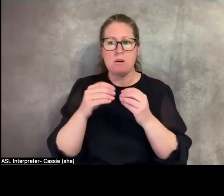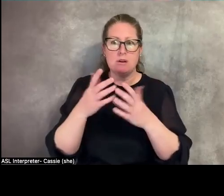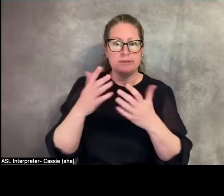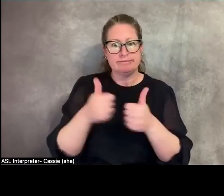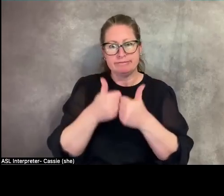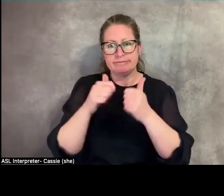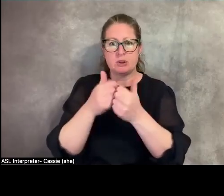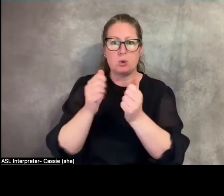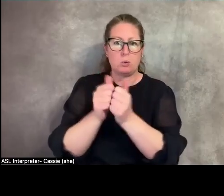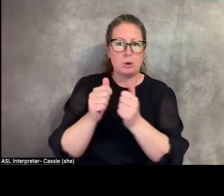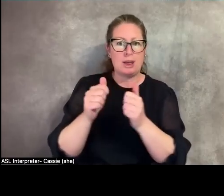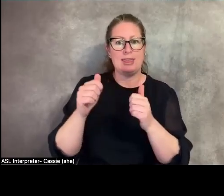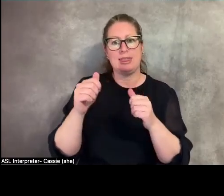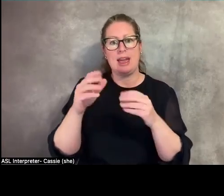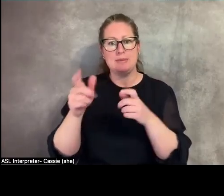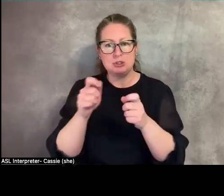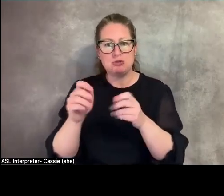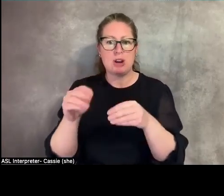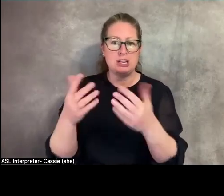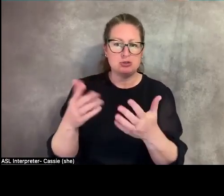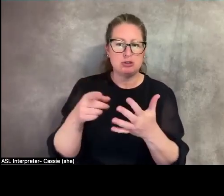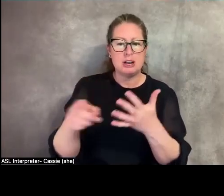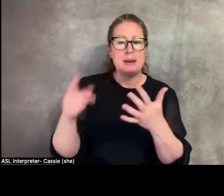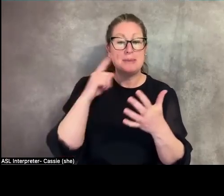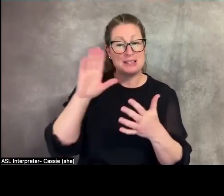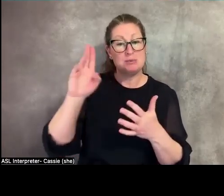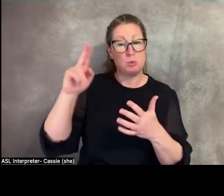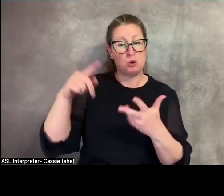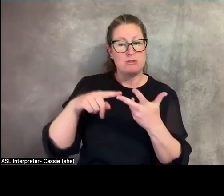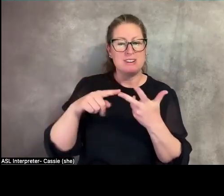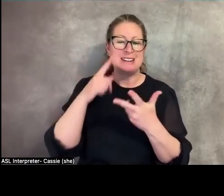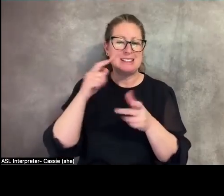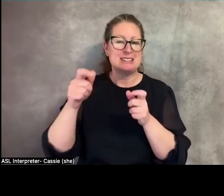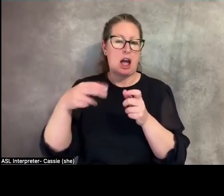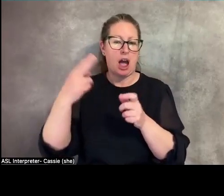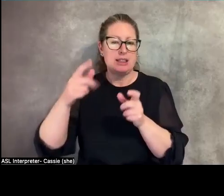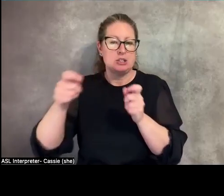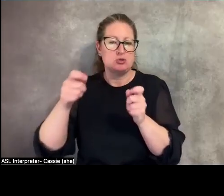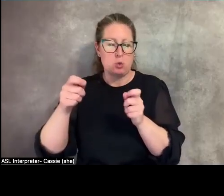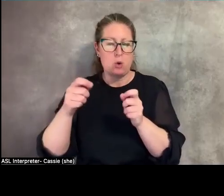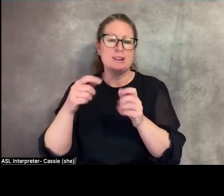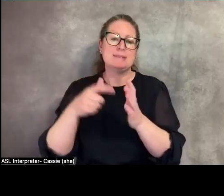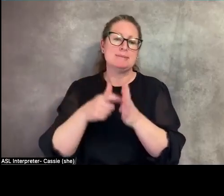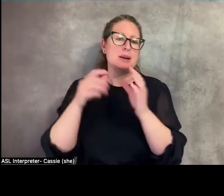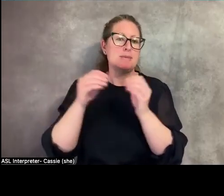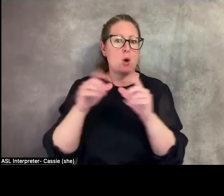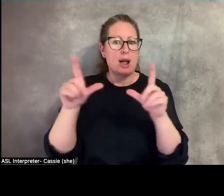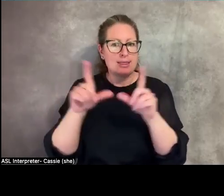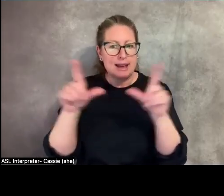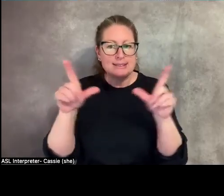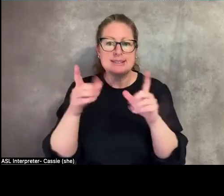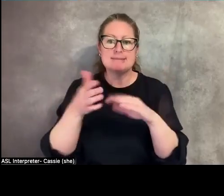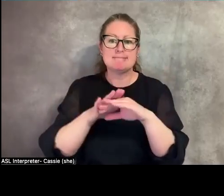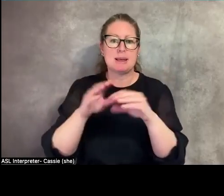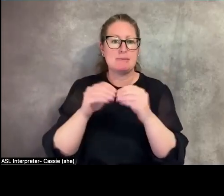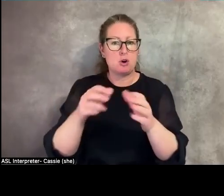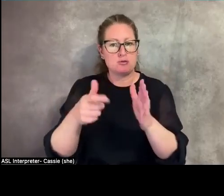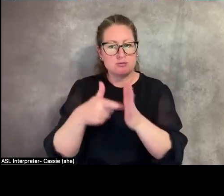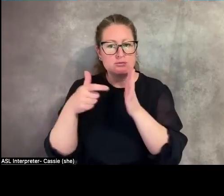buprenorphine, because it's a controlled substance, it requires additional licensing and regulations and